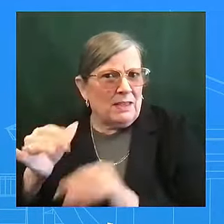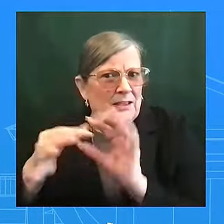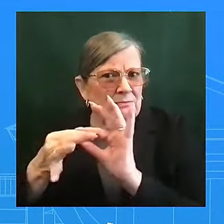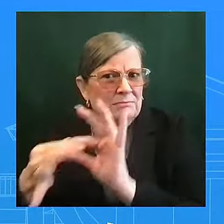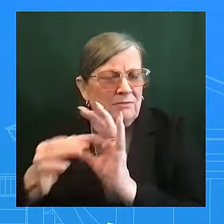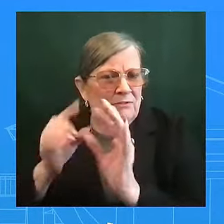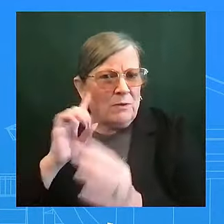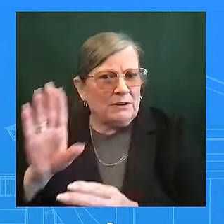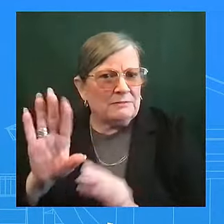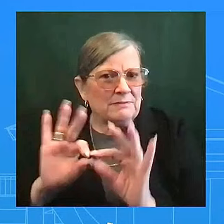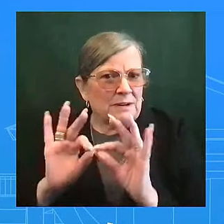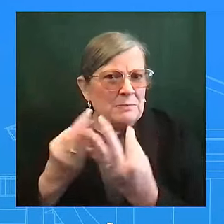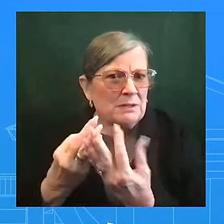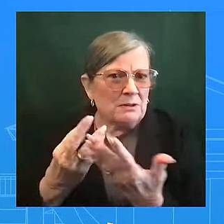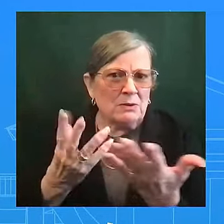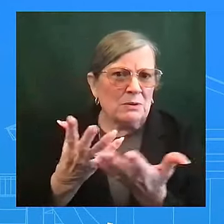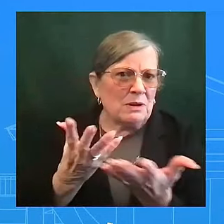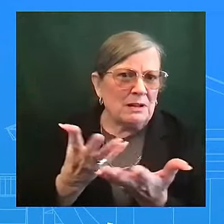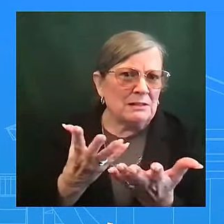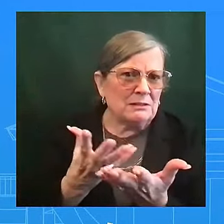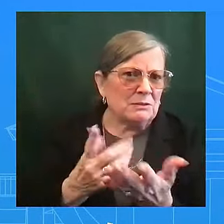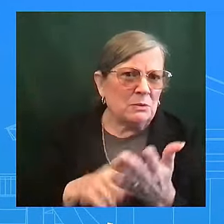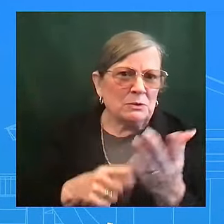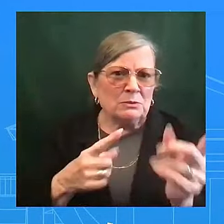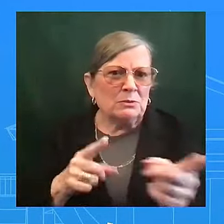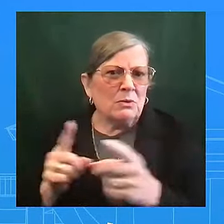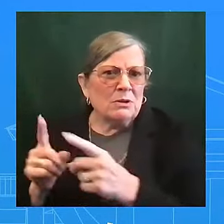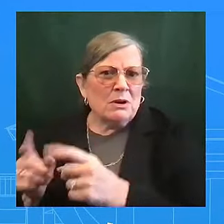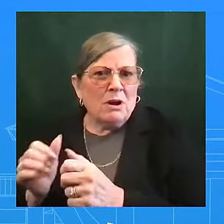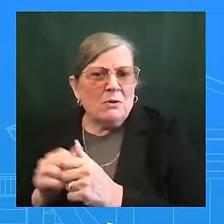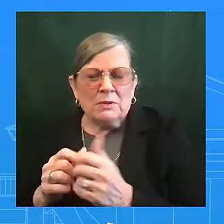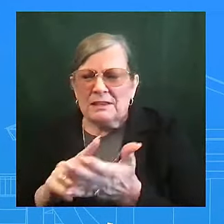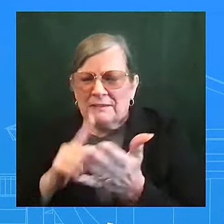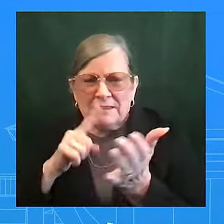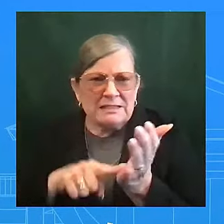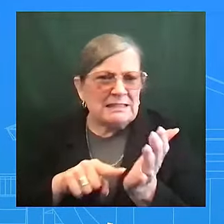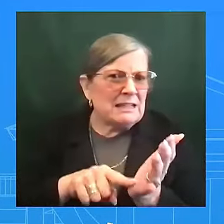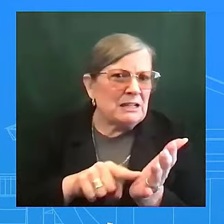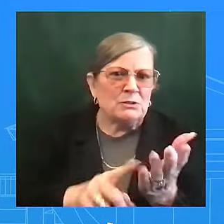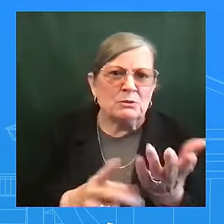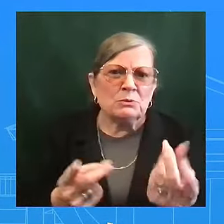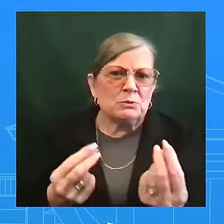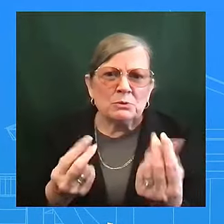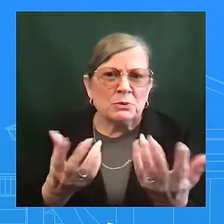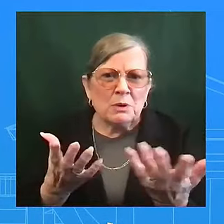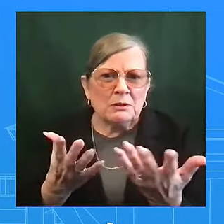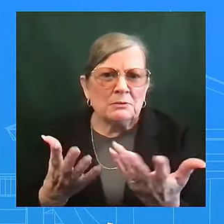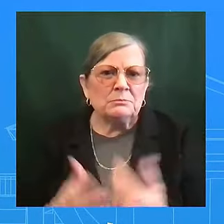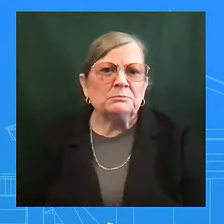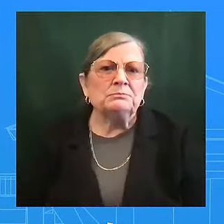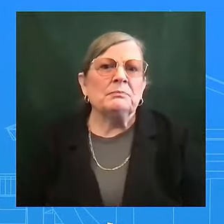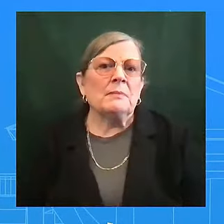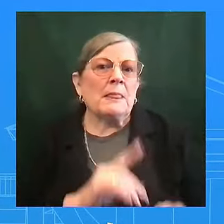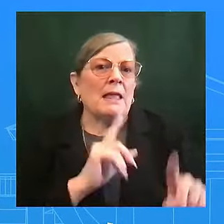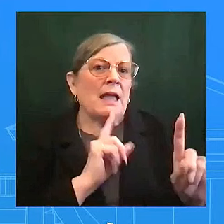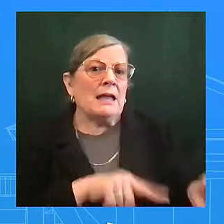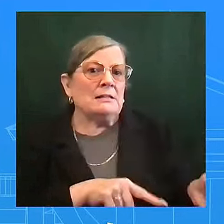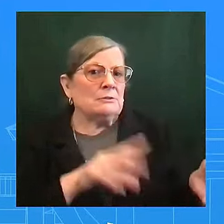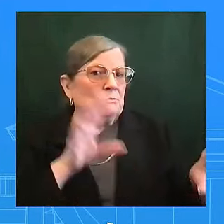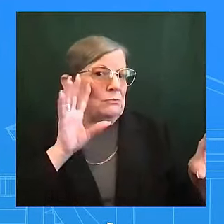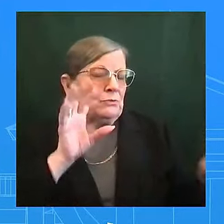know if there are any updates on that? He has not spoken to the family as of yet. I don't have a call to talk